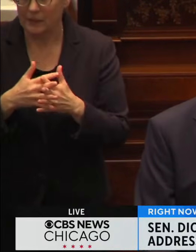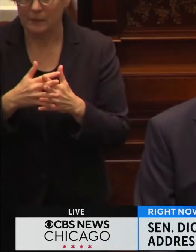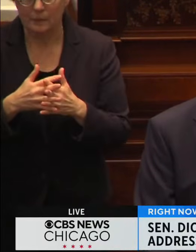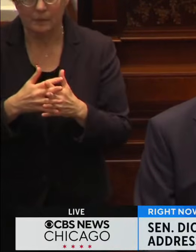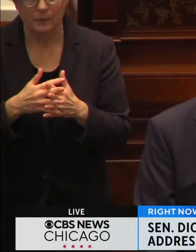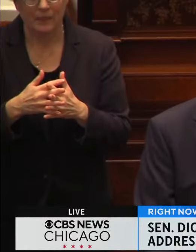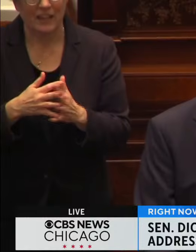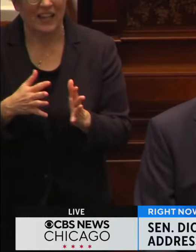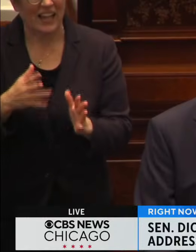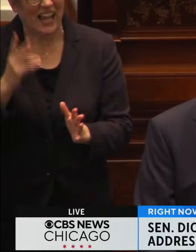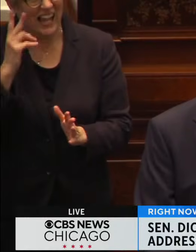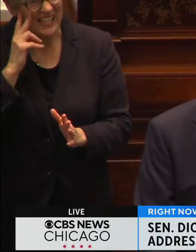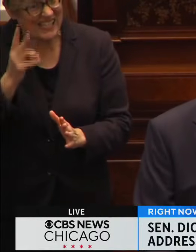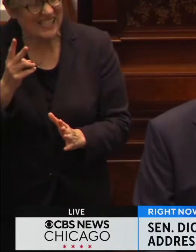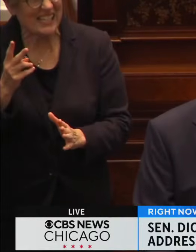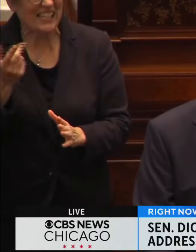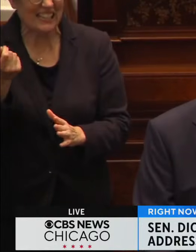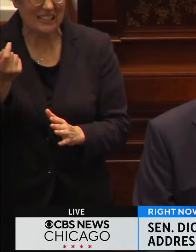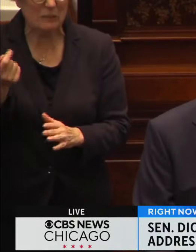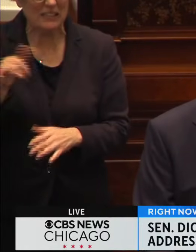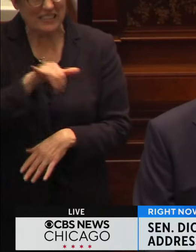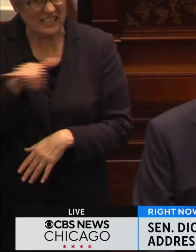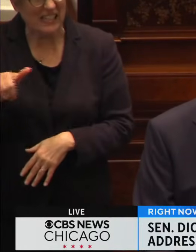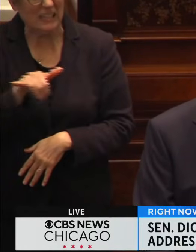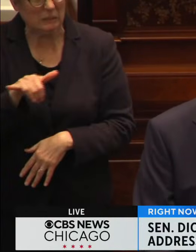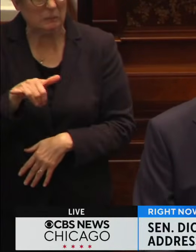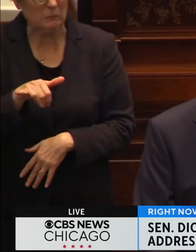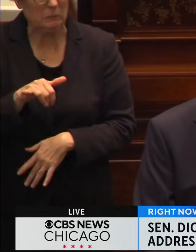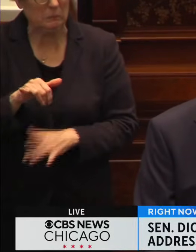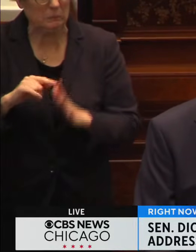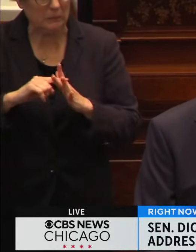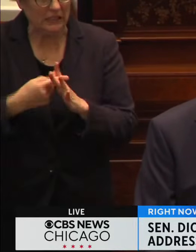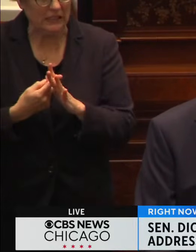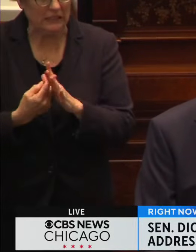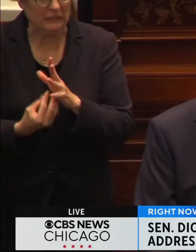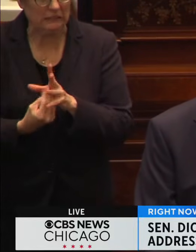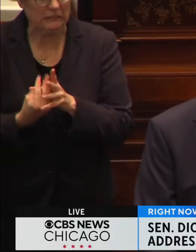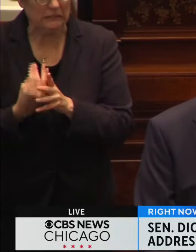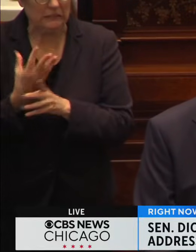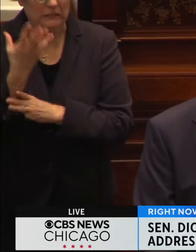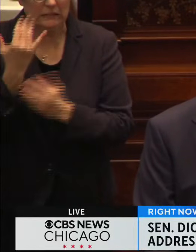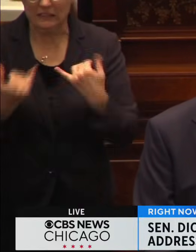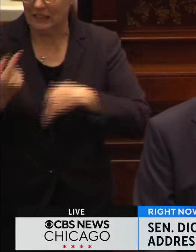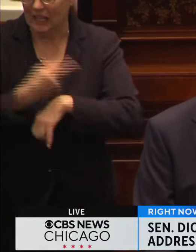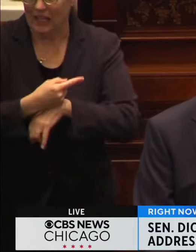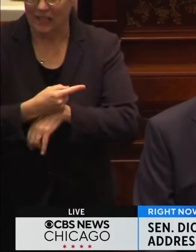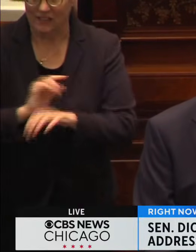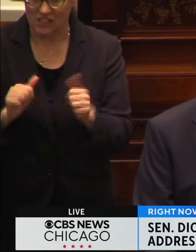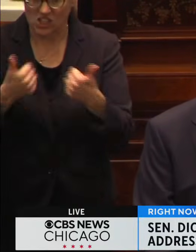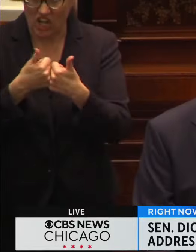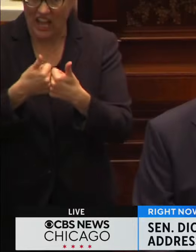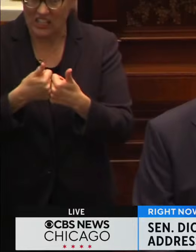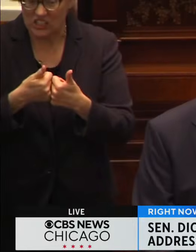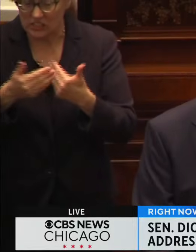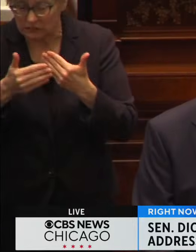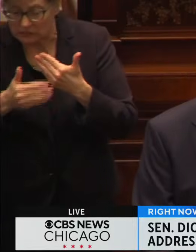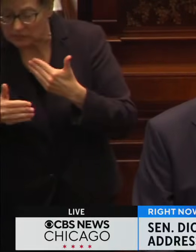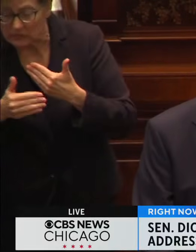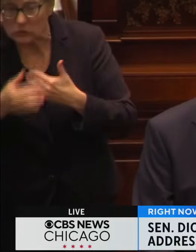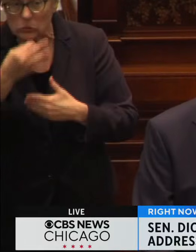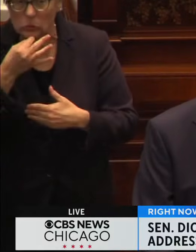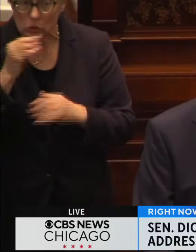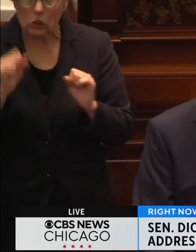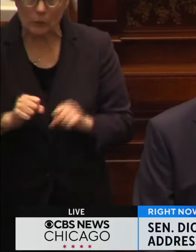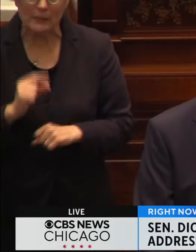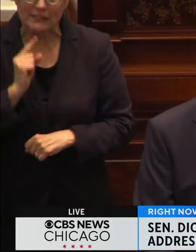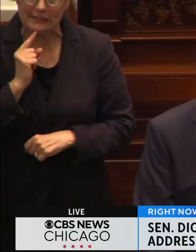see similar divisions today. The challenge we face in the days ahead could be just as serious.